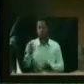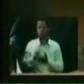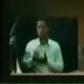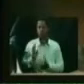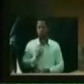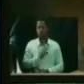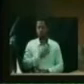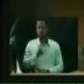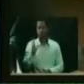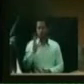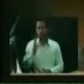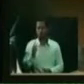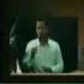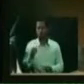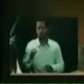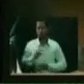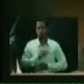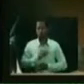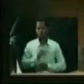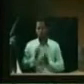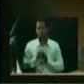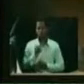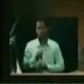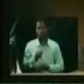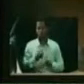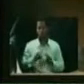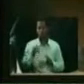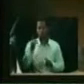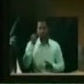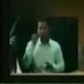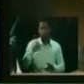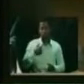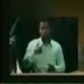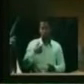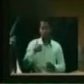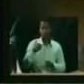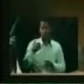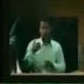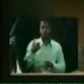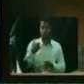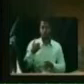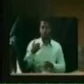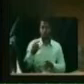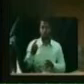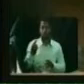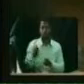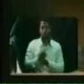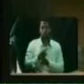But I think if we're going to be fiscally responsible,